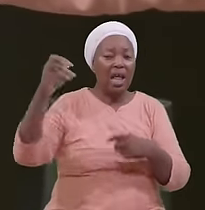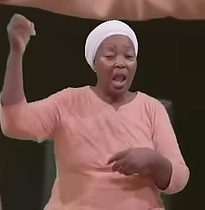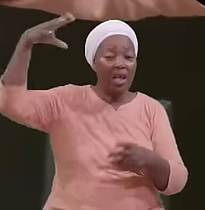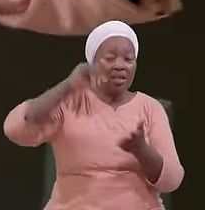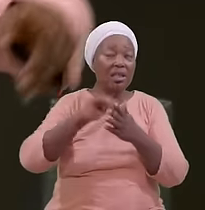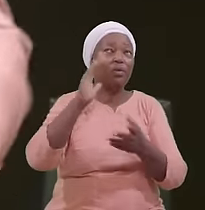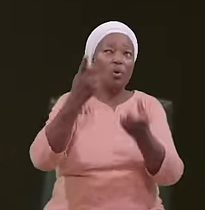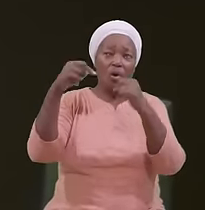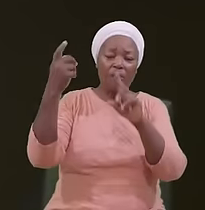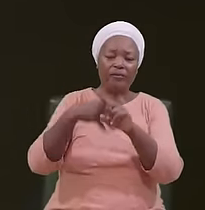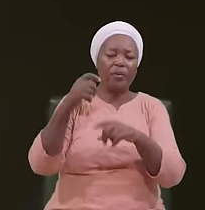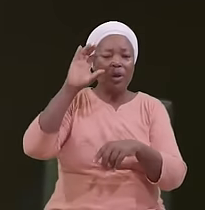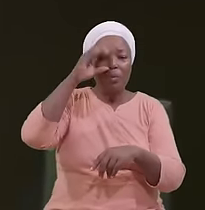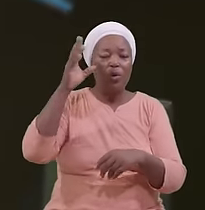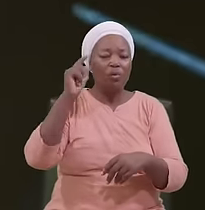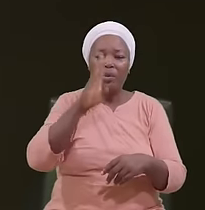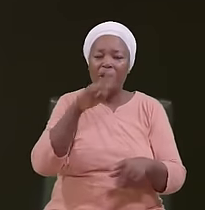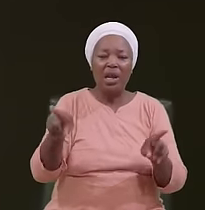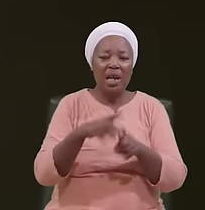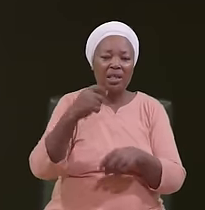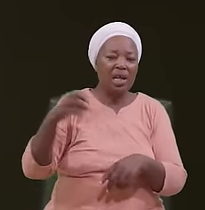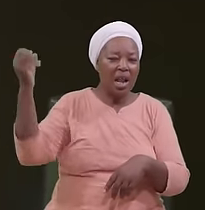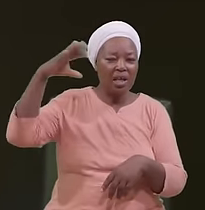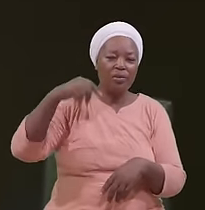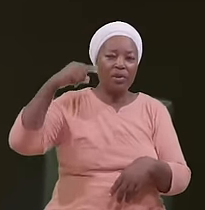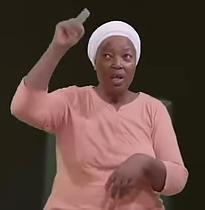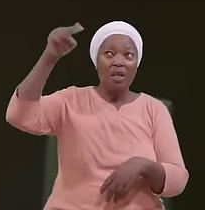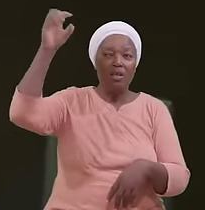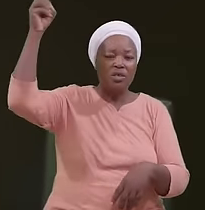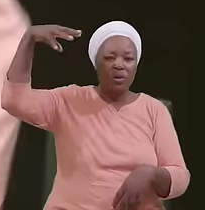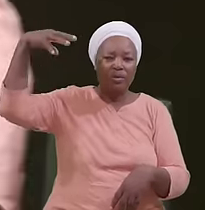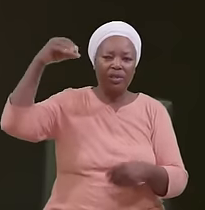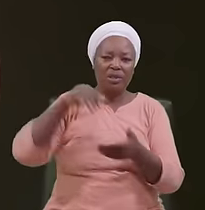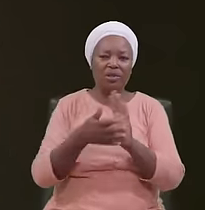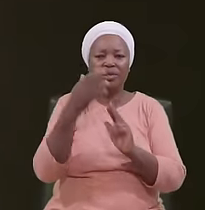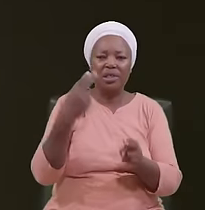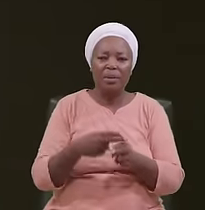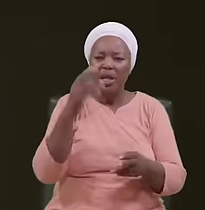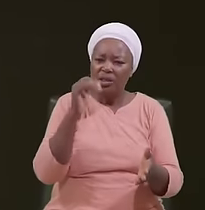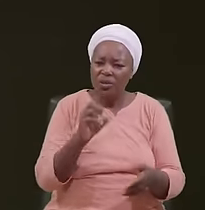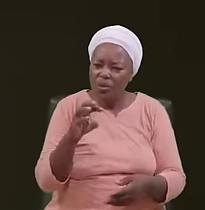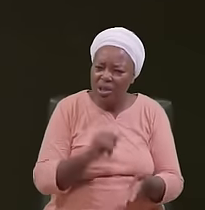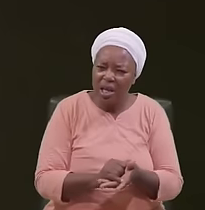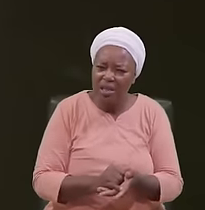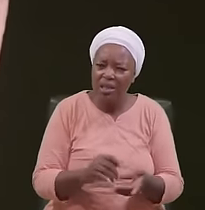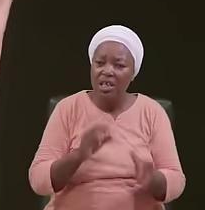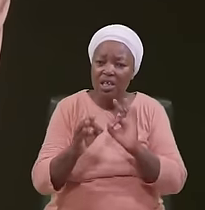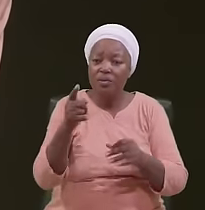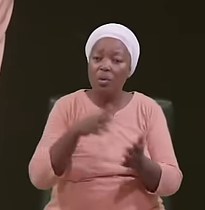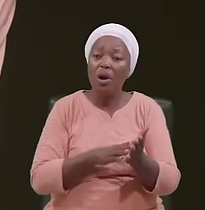the moon will be like the light of the sun. So that if you're